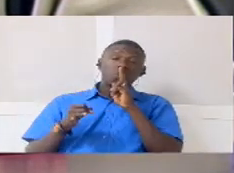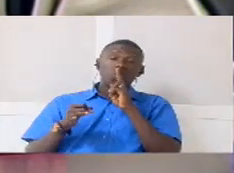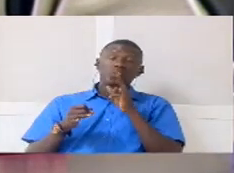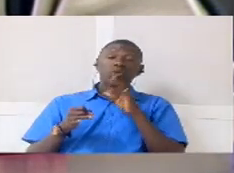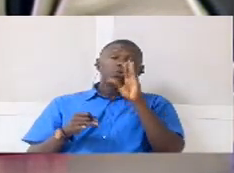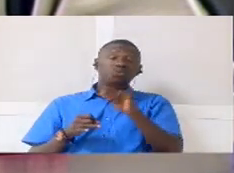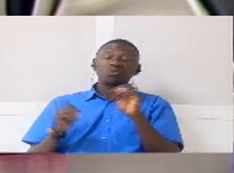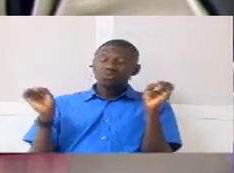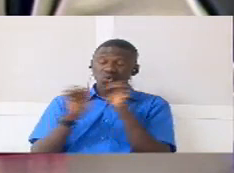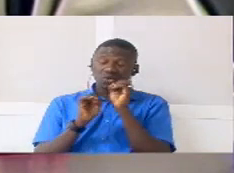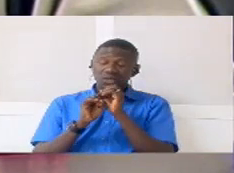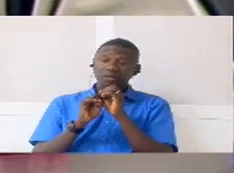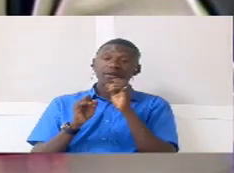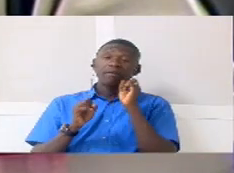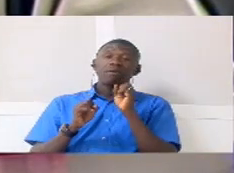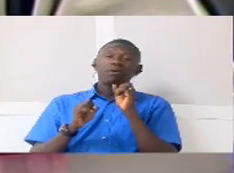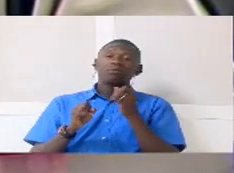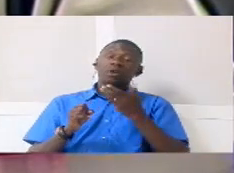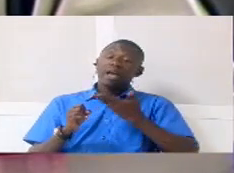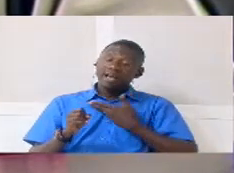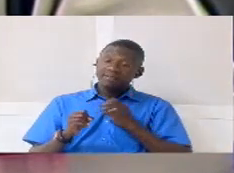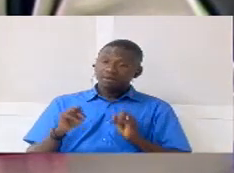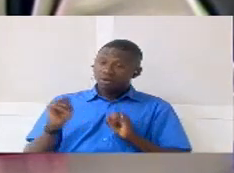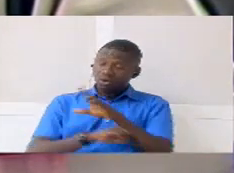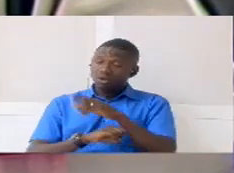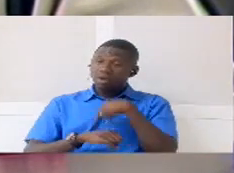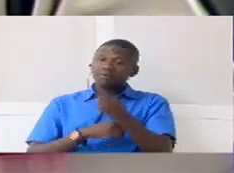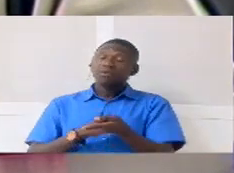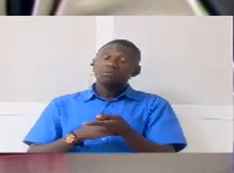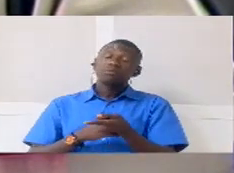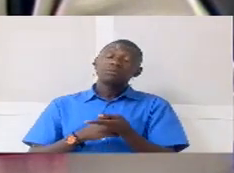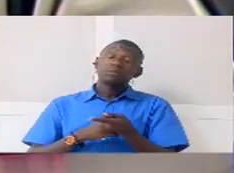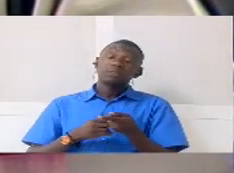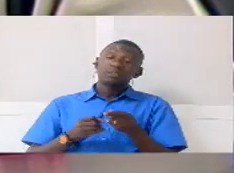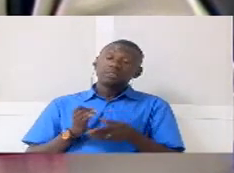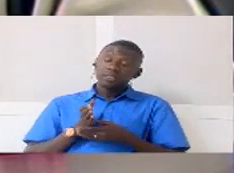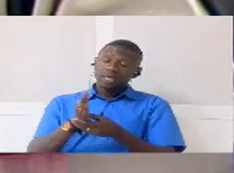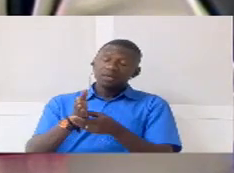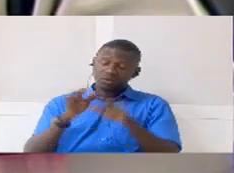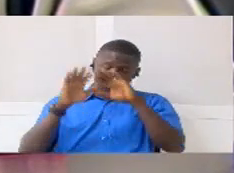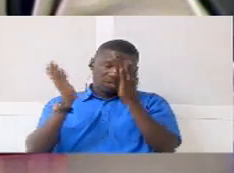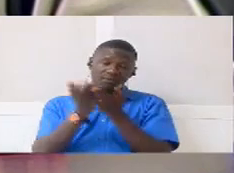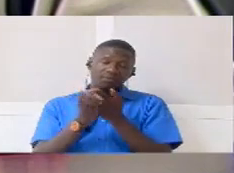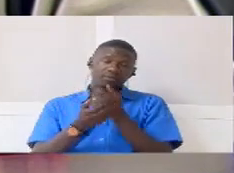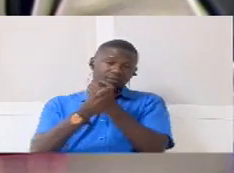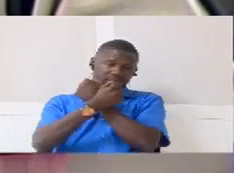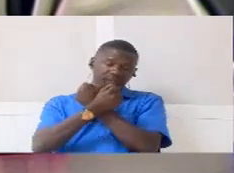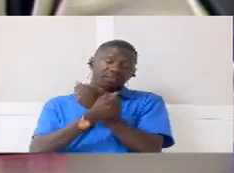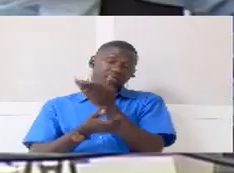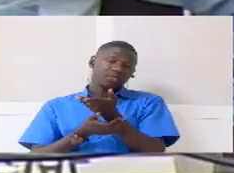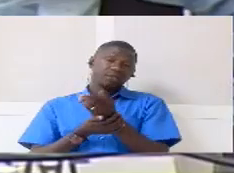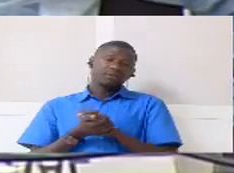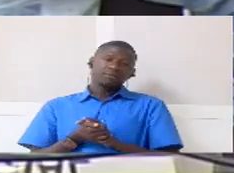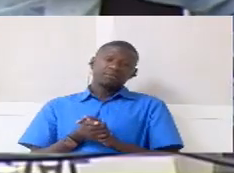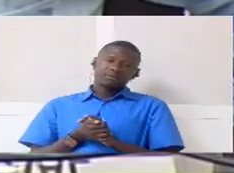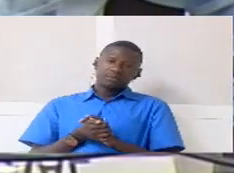will not do anything without getting orders from the director general of the prisons. What is the relationship between Ibrahima